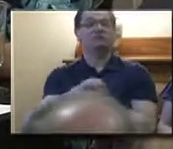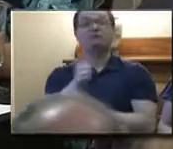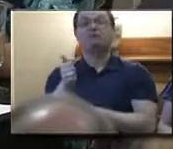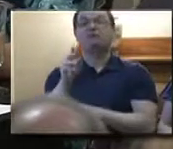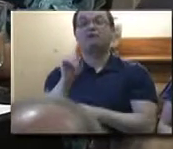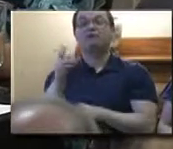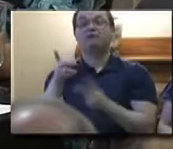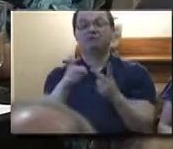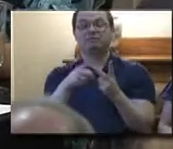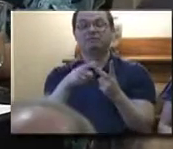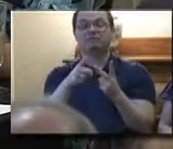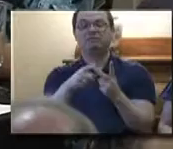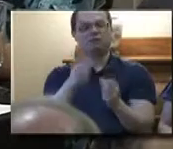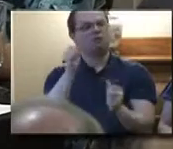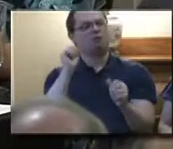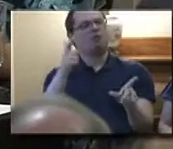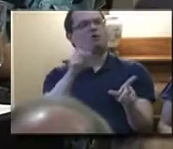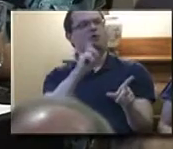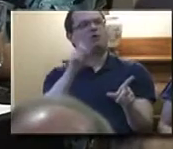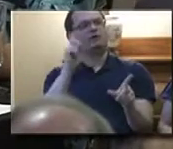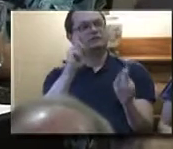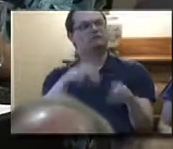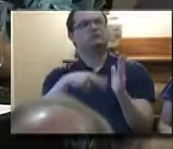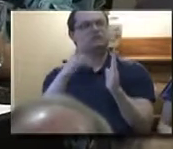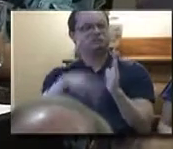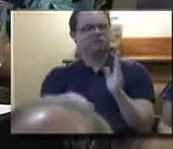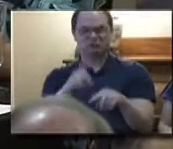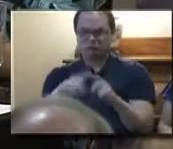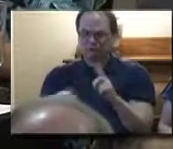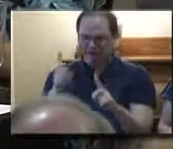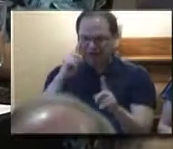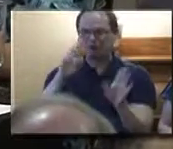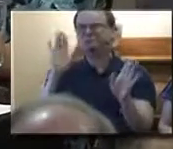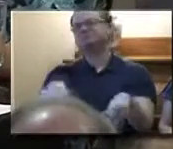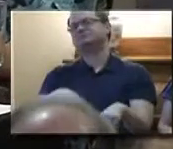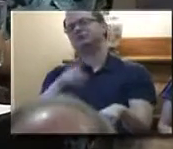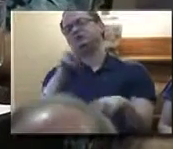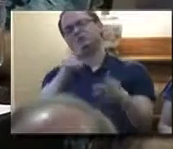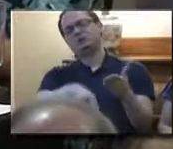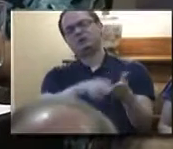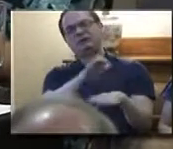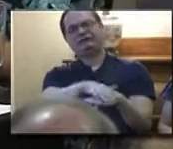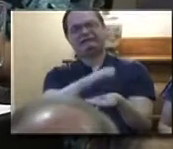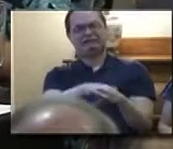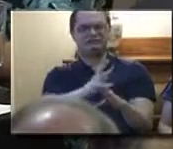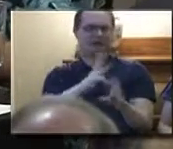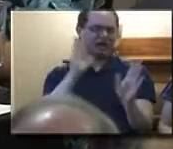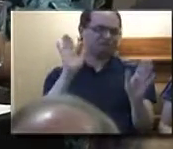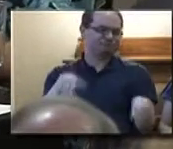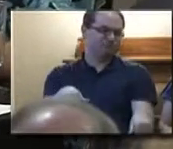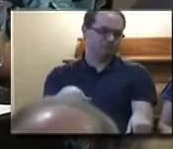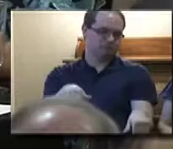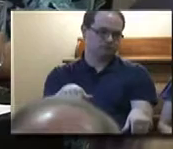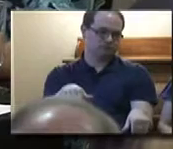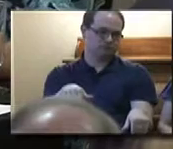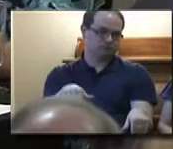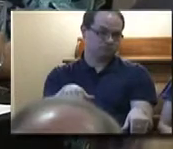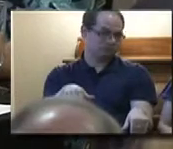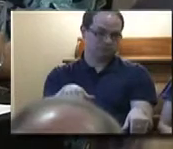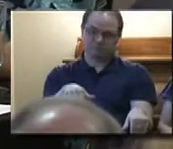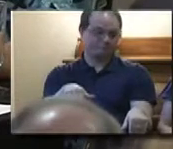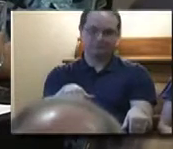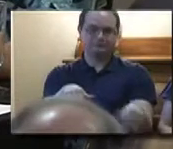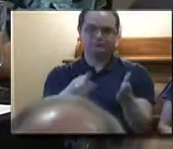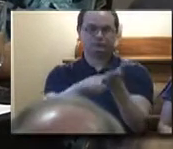is that every deaf person can read. If they can't hear, they can't lip read, they can read. But